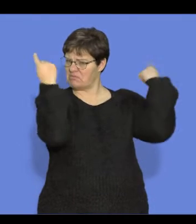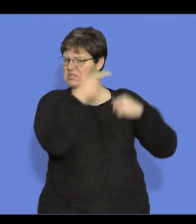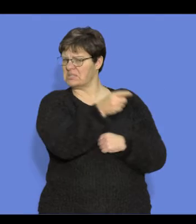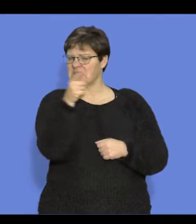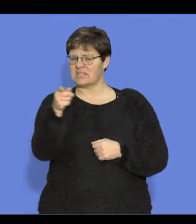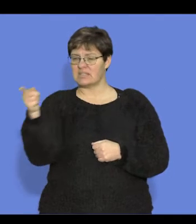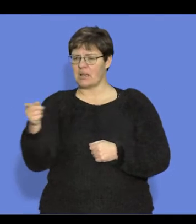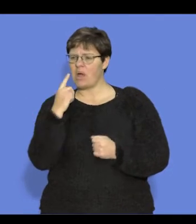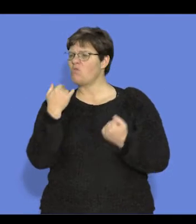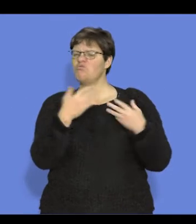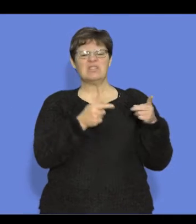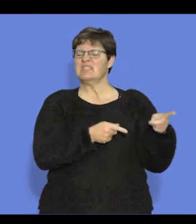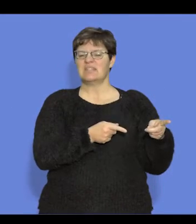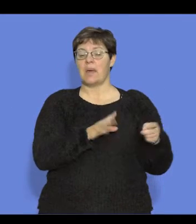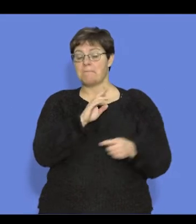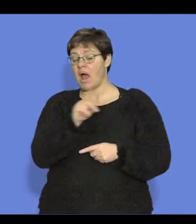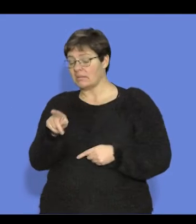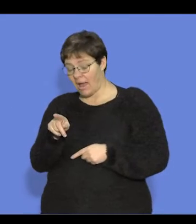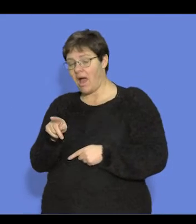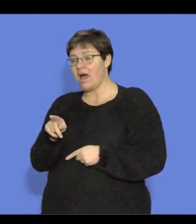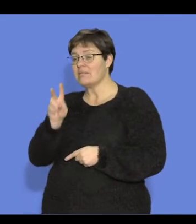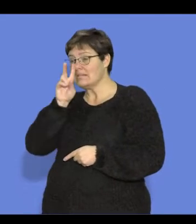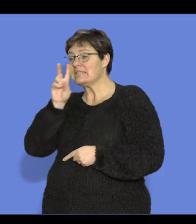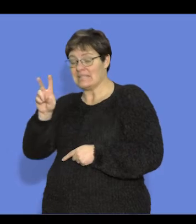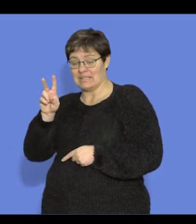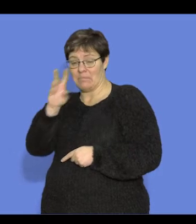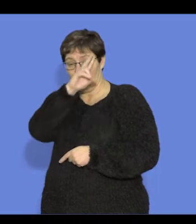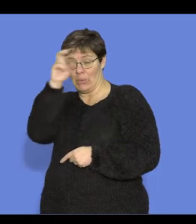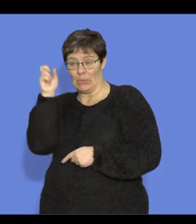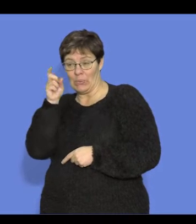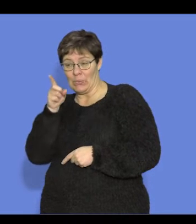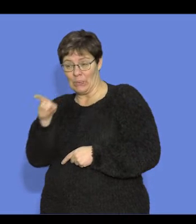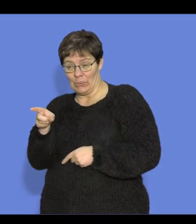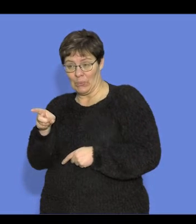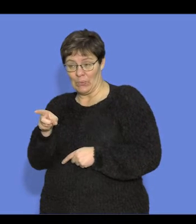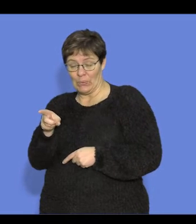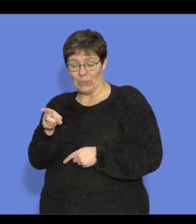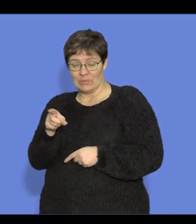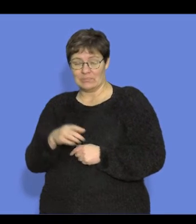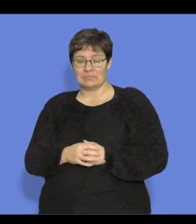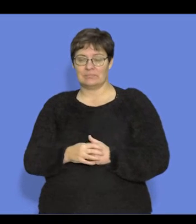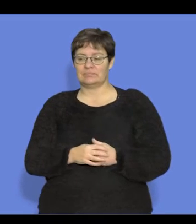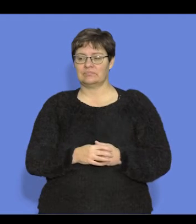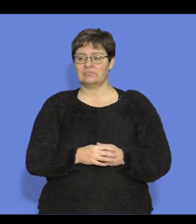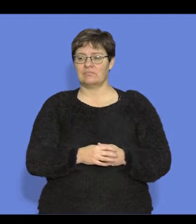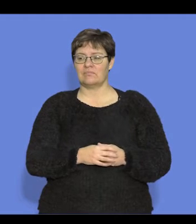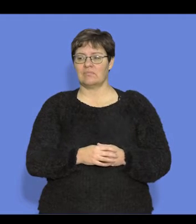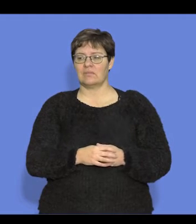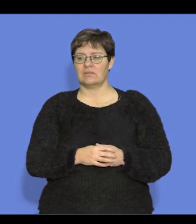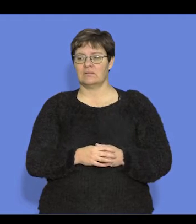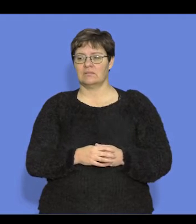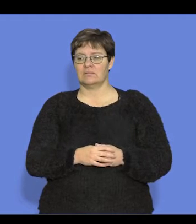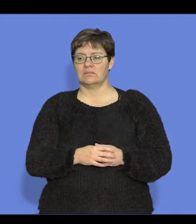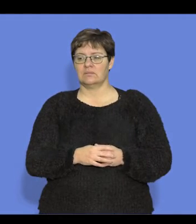the green one, but it's very definitely noticeable on the blue one. Now, if we take that